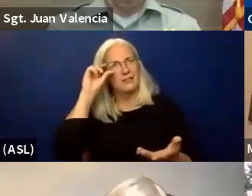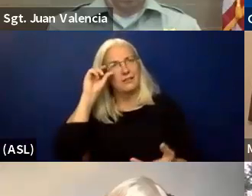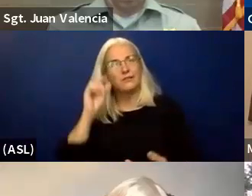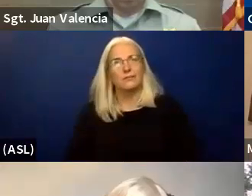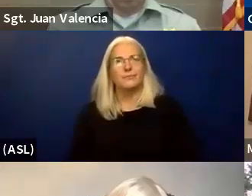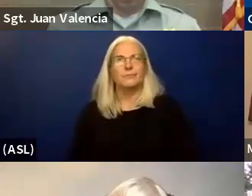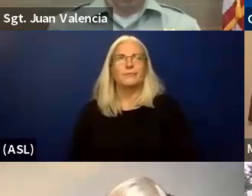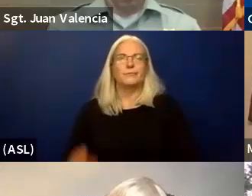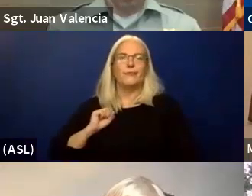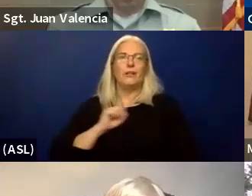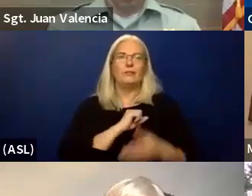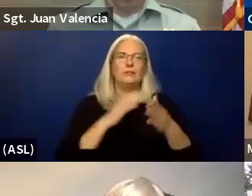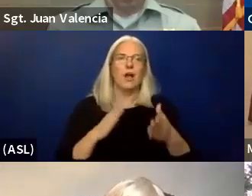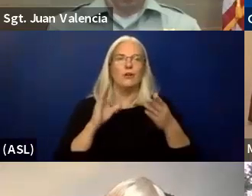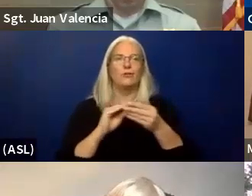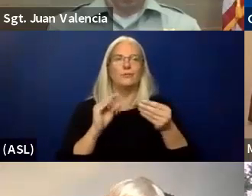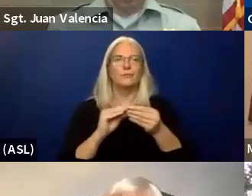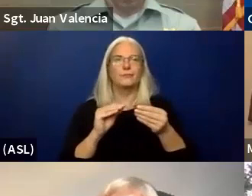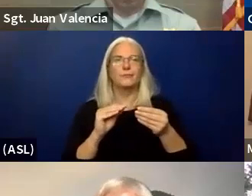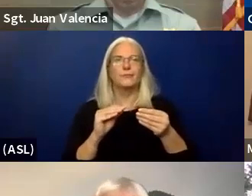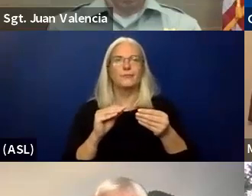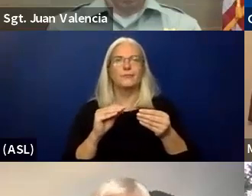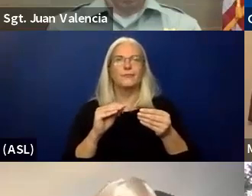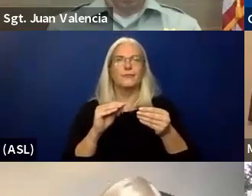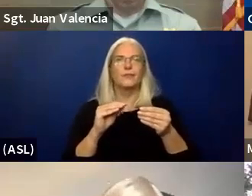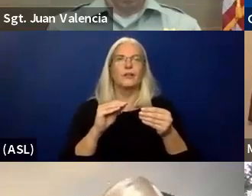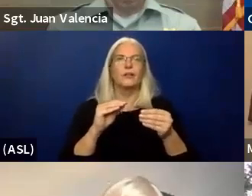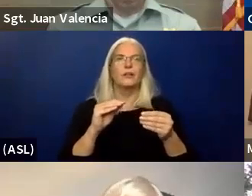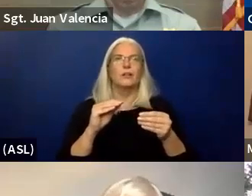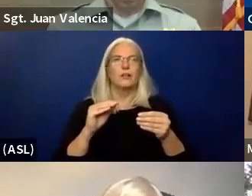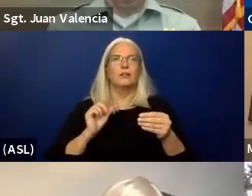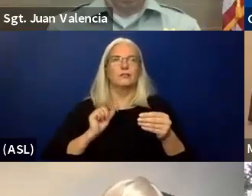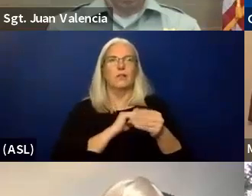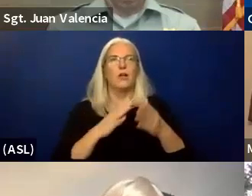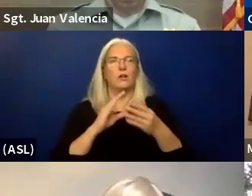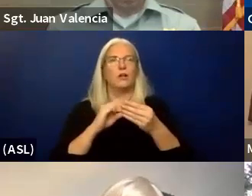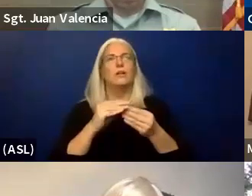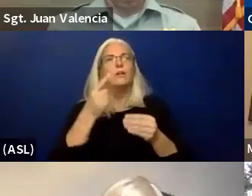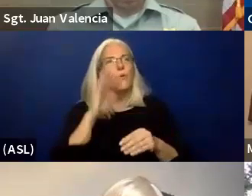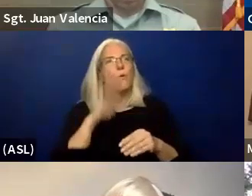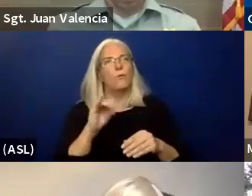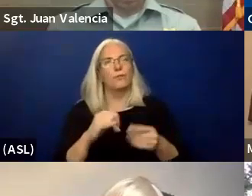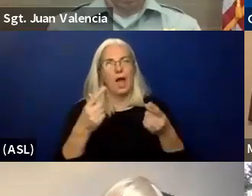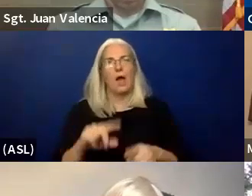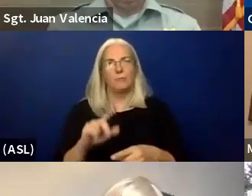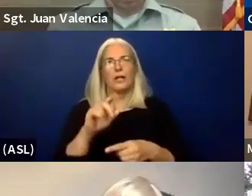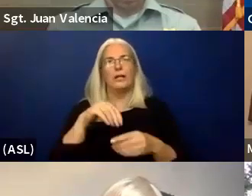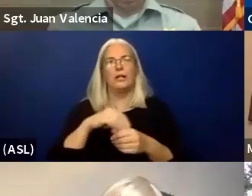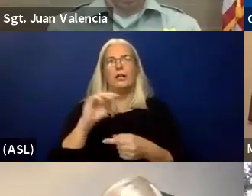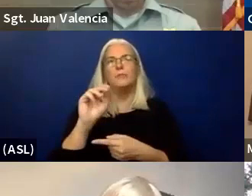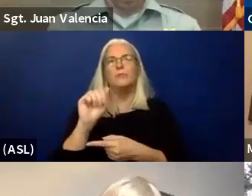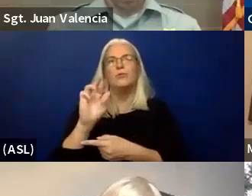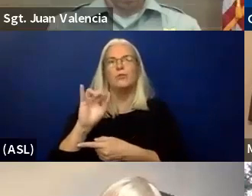This is actually happening in the county of Marin. Let me give you an example. The county of Marin was going to be moving from purple to red approximately 2 weeks